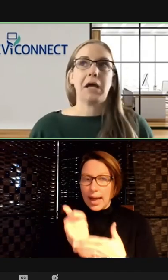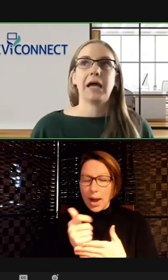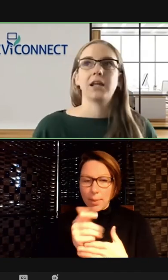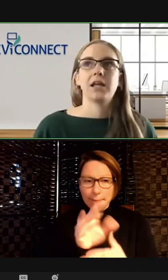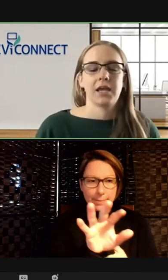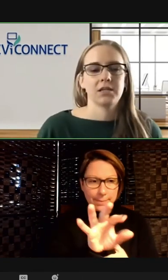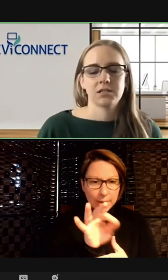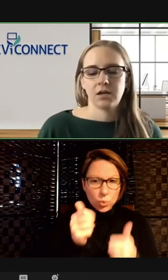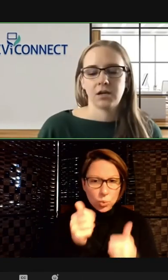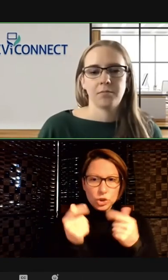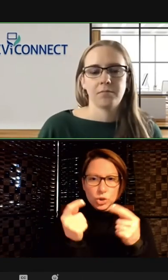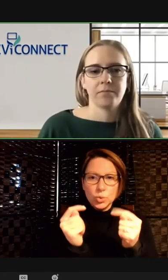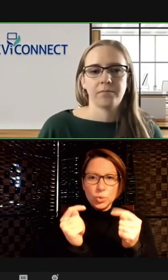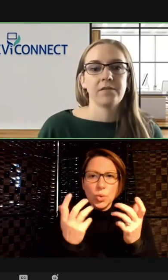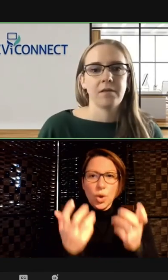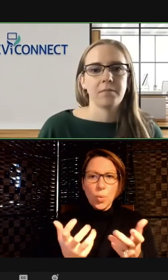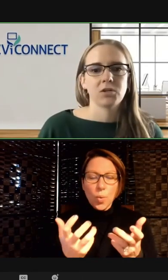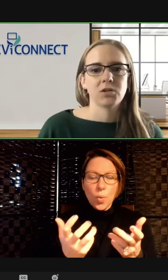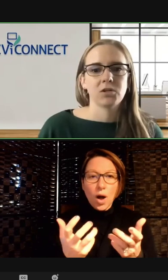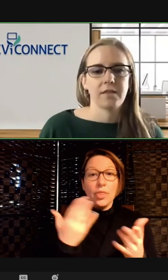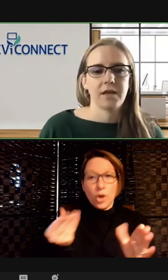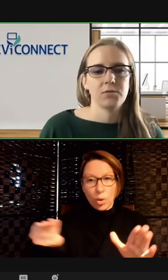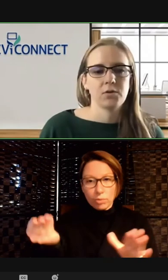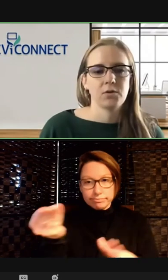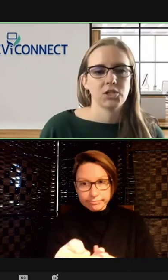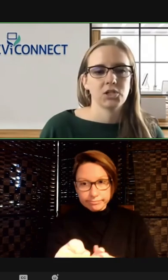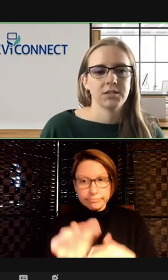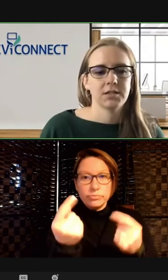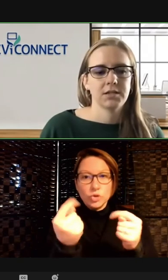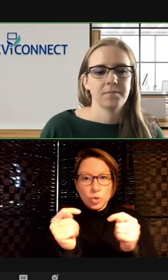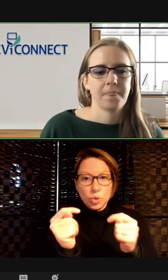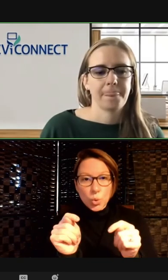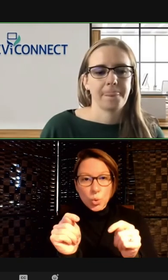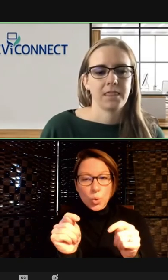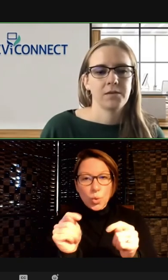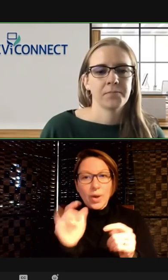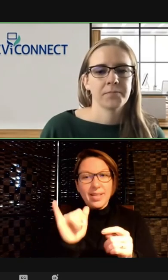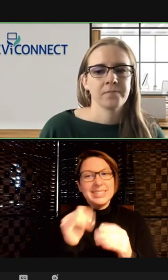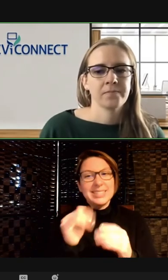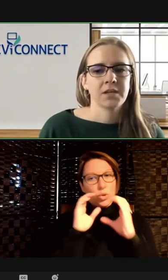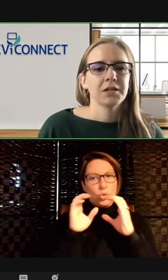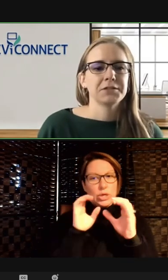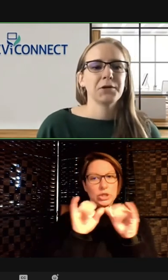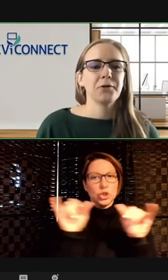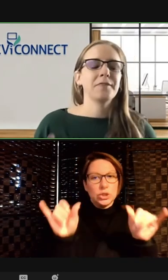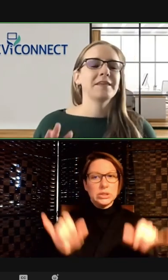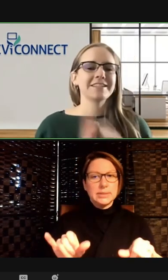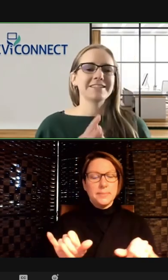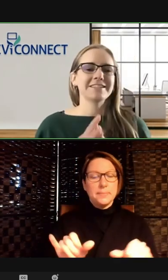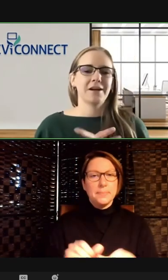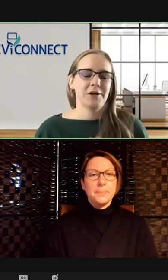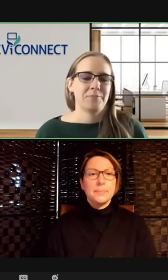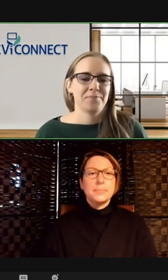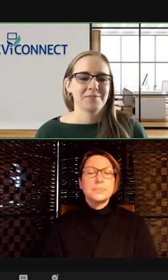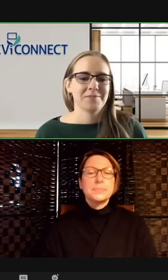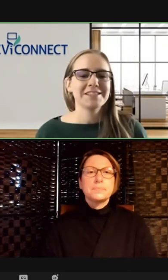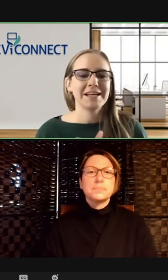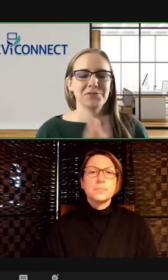and then go ahead and give them the toy as part of that communication system. So this